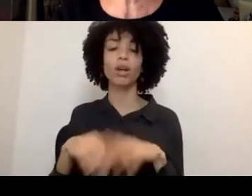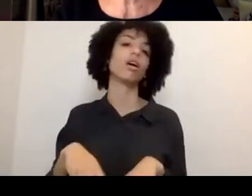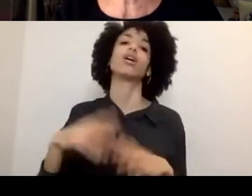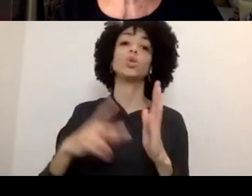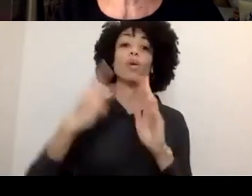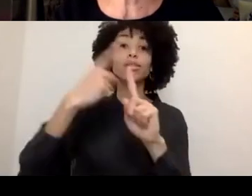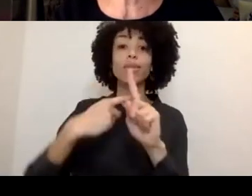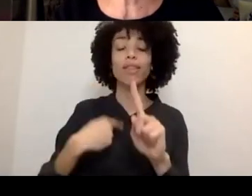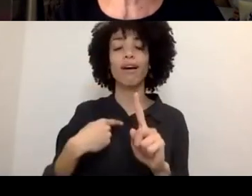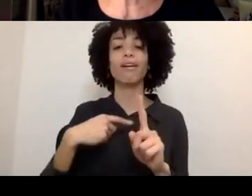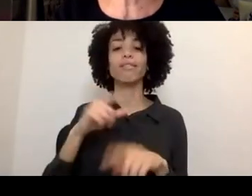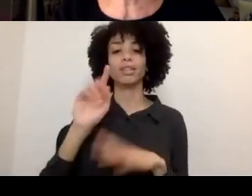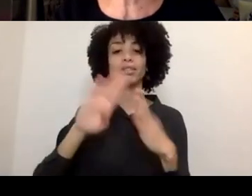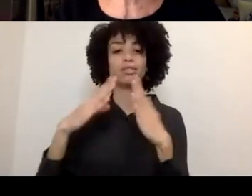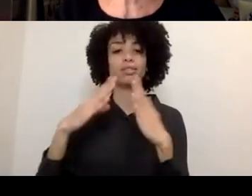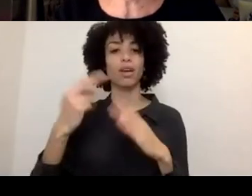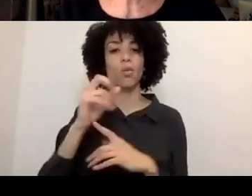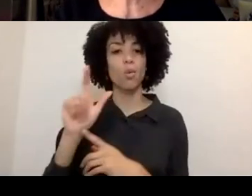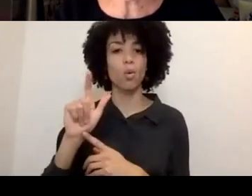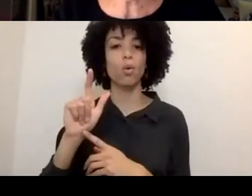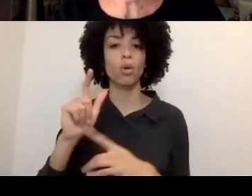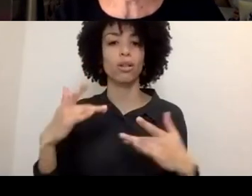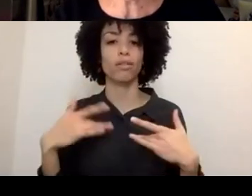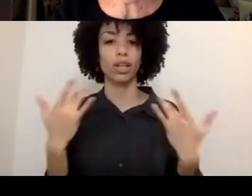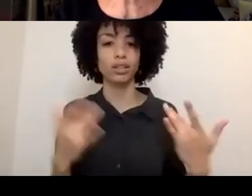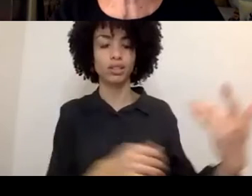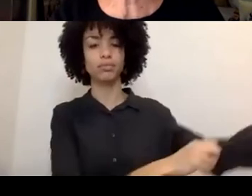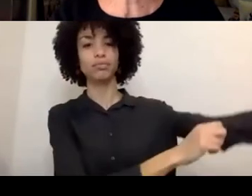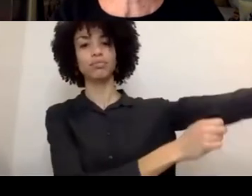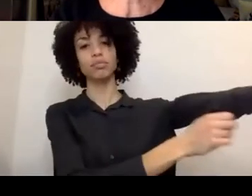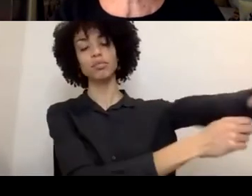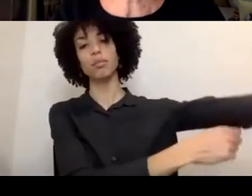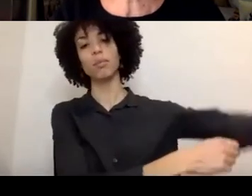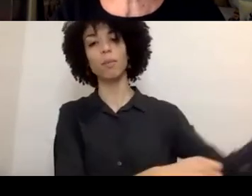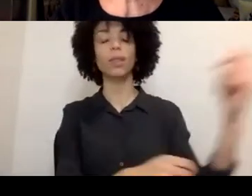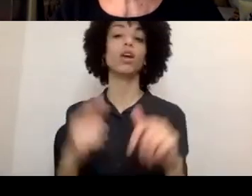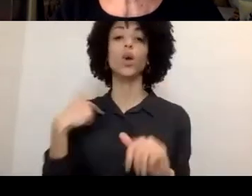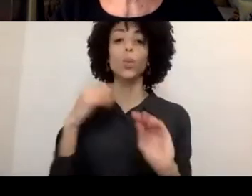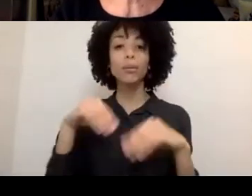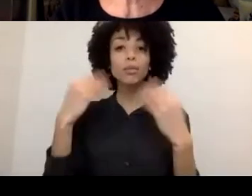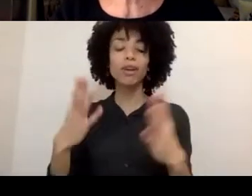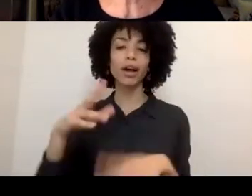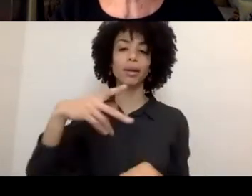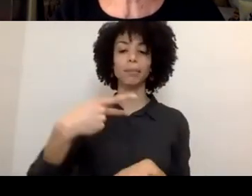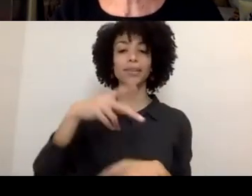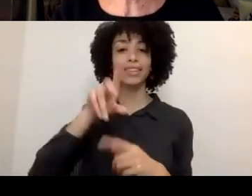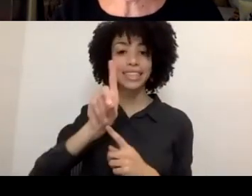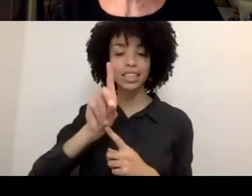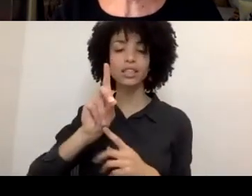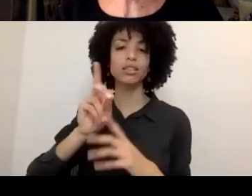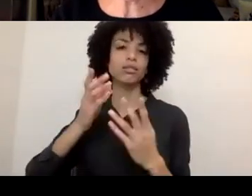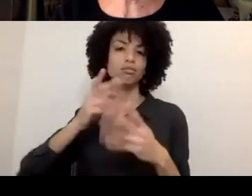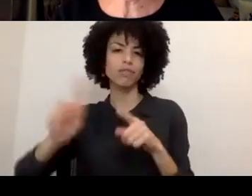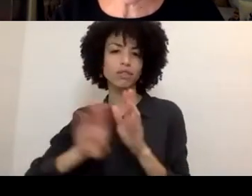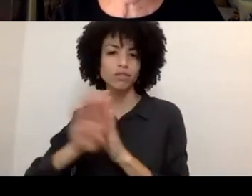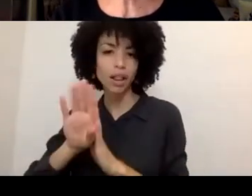events and monthly Asian American Pacific Islander arts leader calls. We provide professional development programs and access